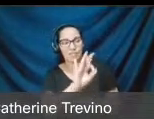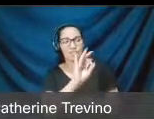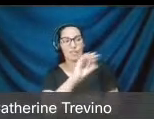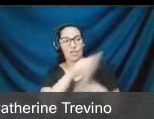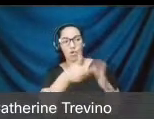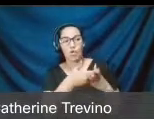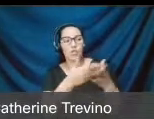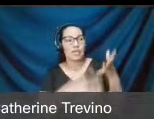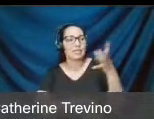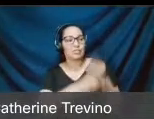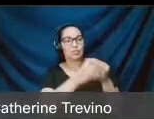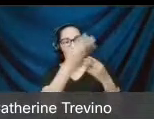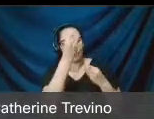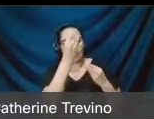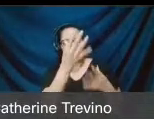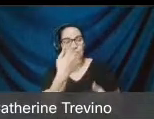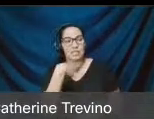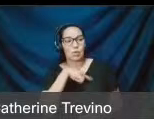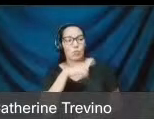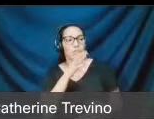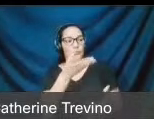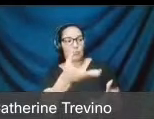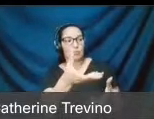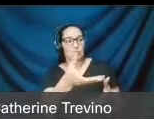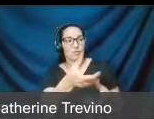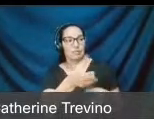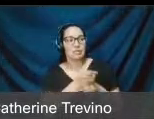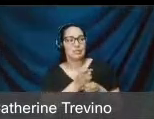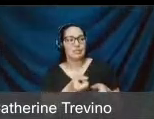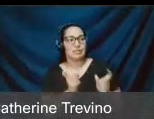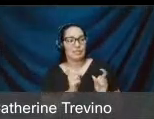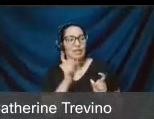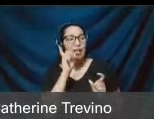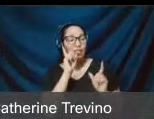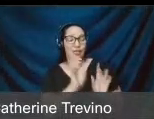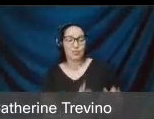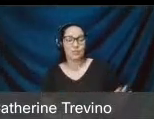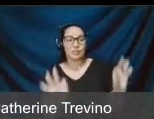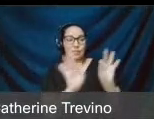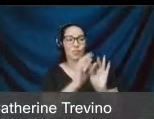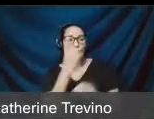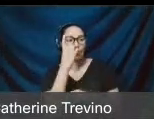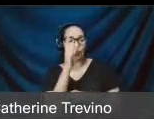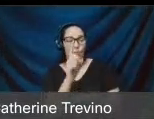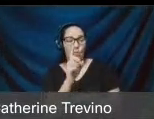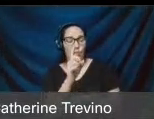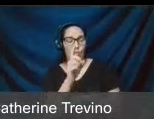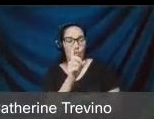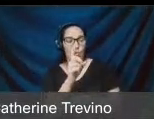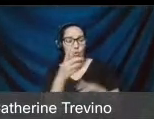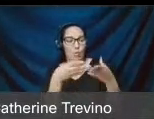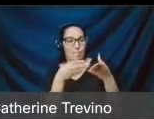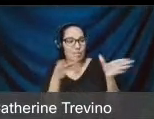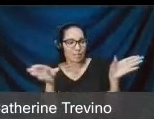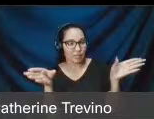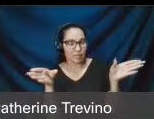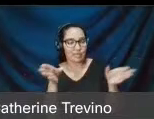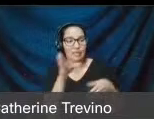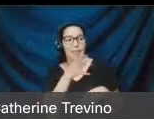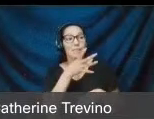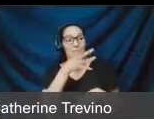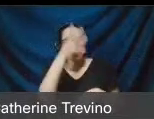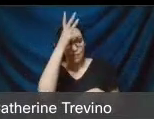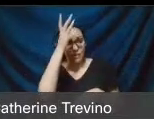additional information that we were given. I think it was really important for the public and our parents